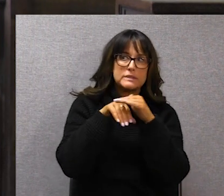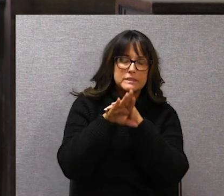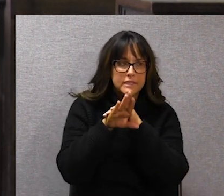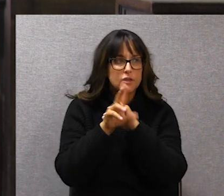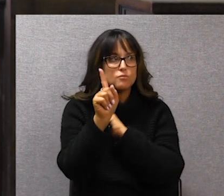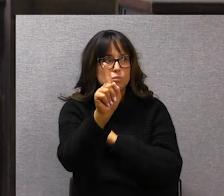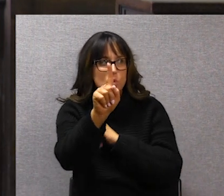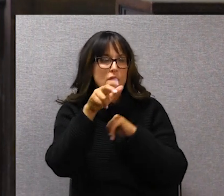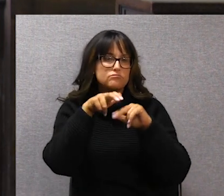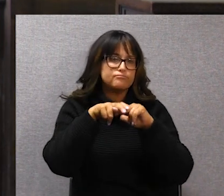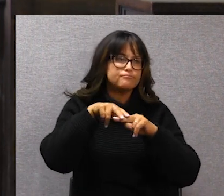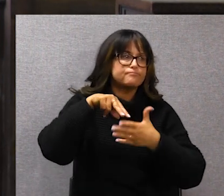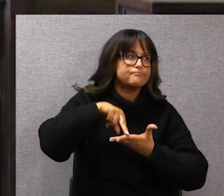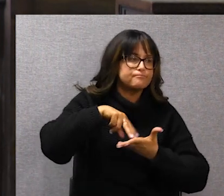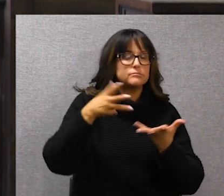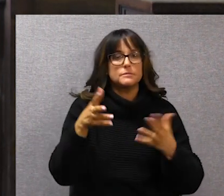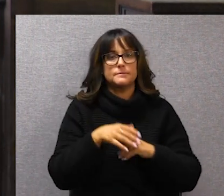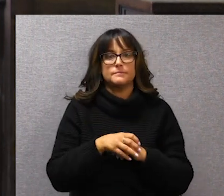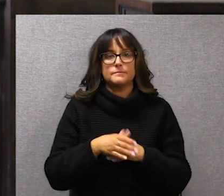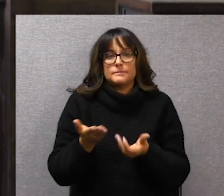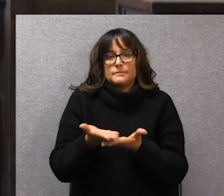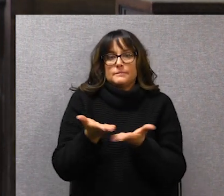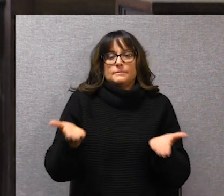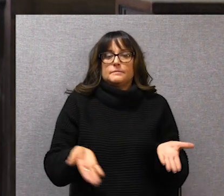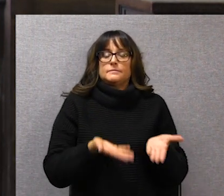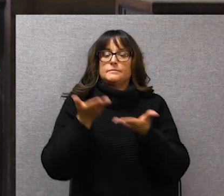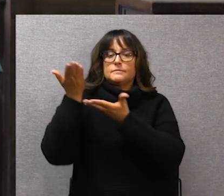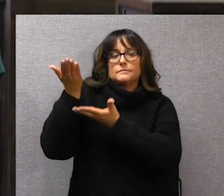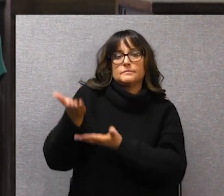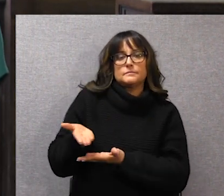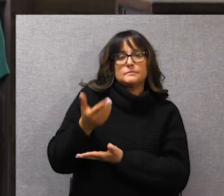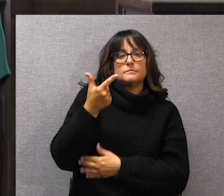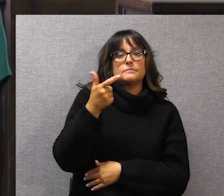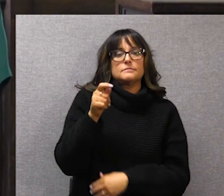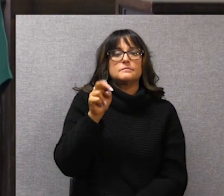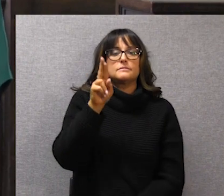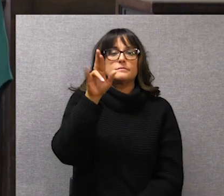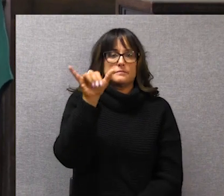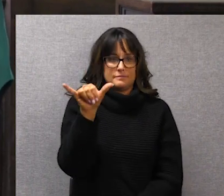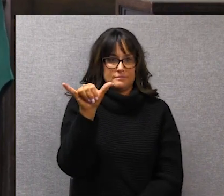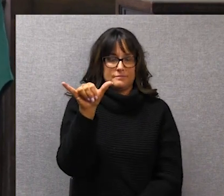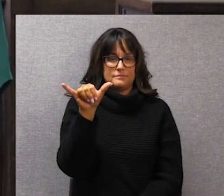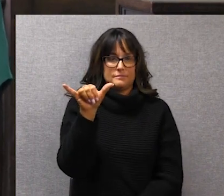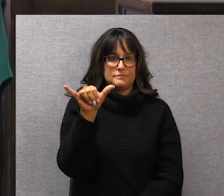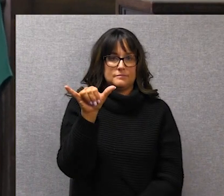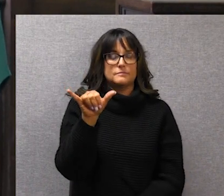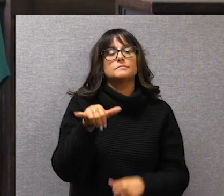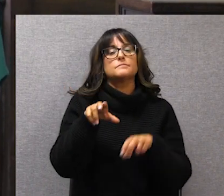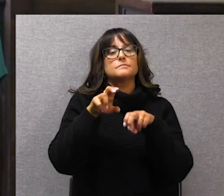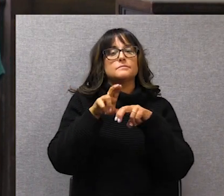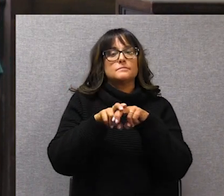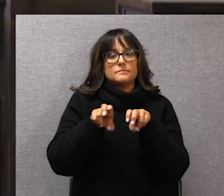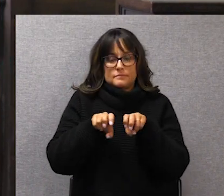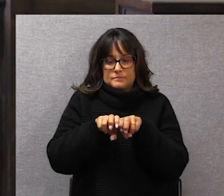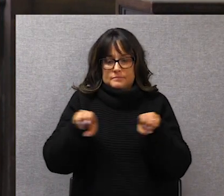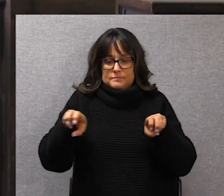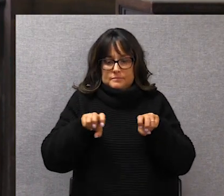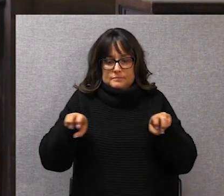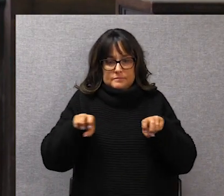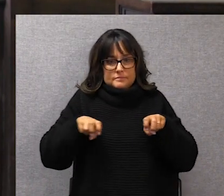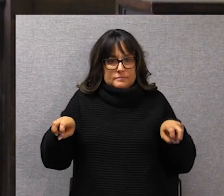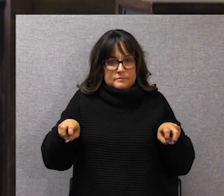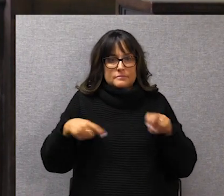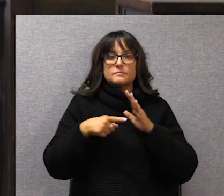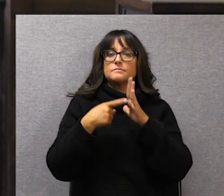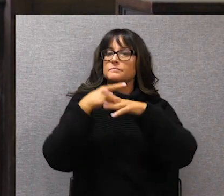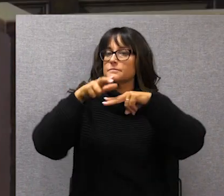hearing. We're standing right now in what's considered the gallery section. There are benches, sometimes there will be chairs depending on